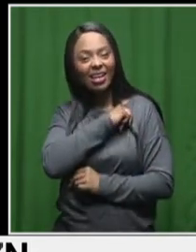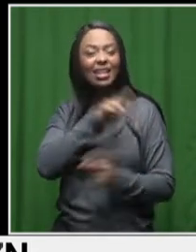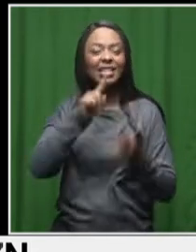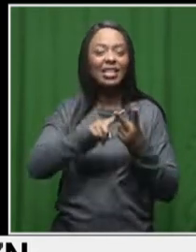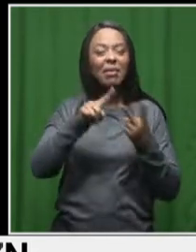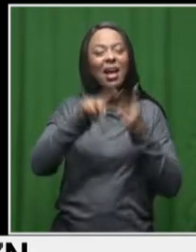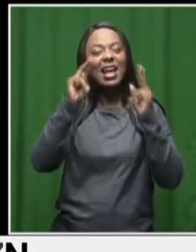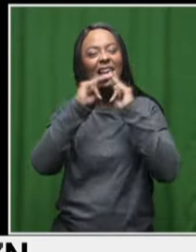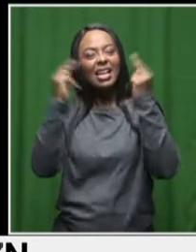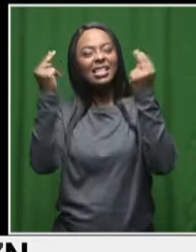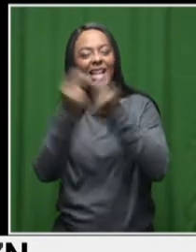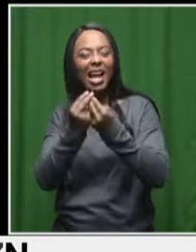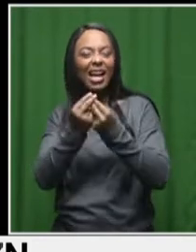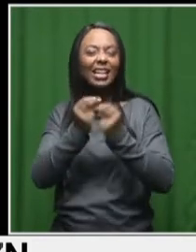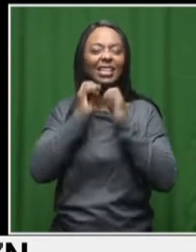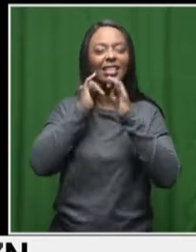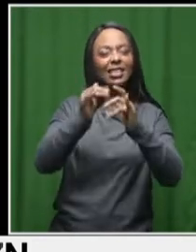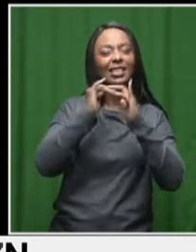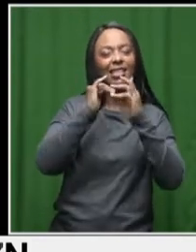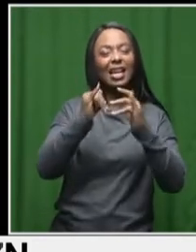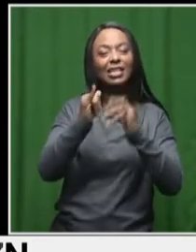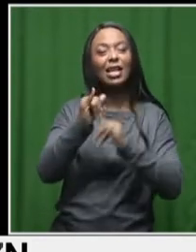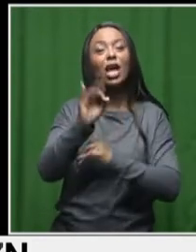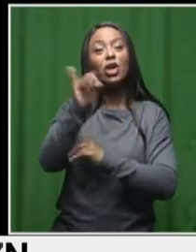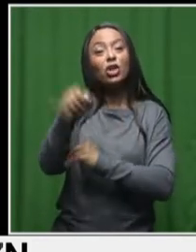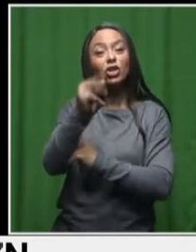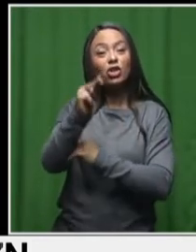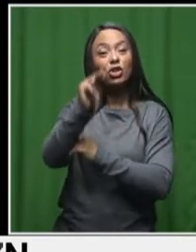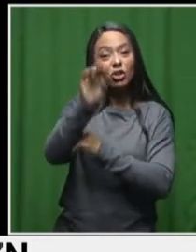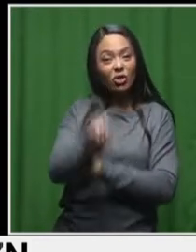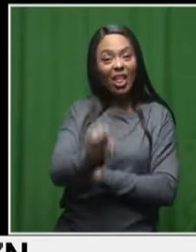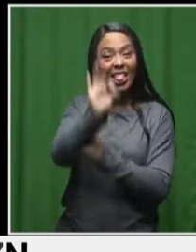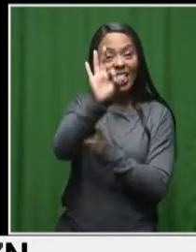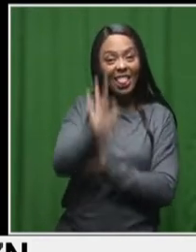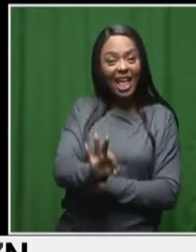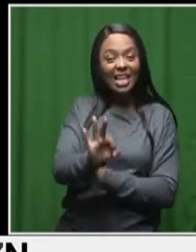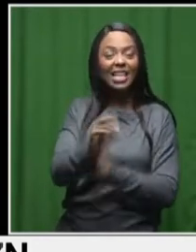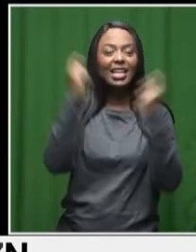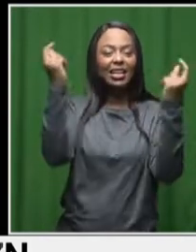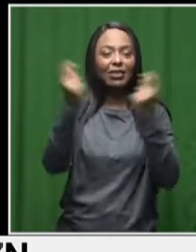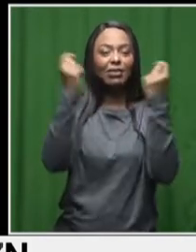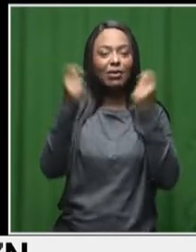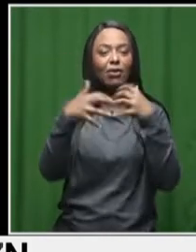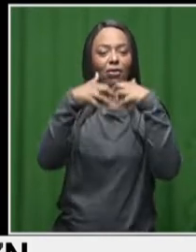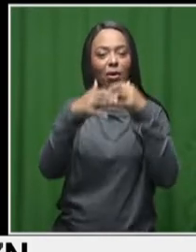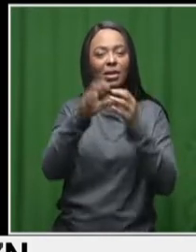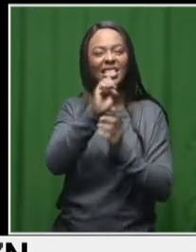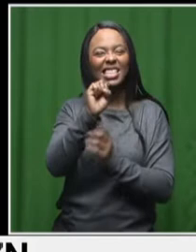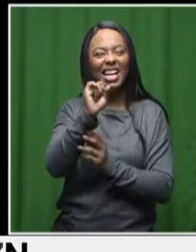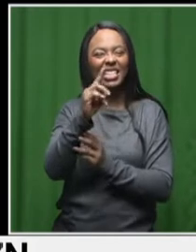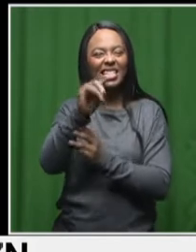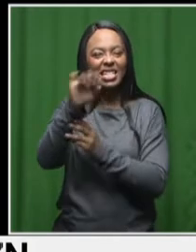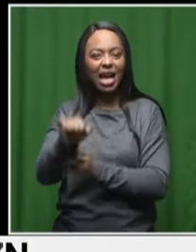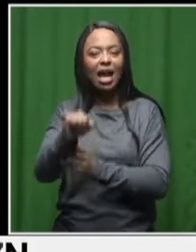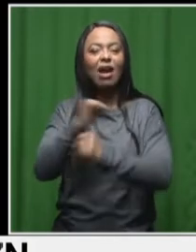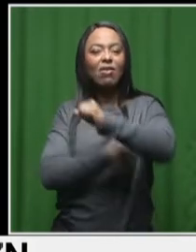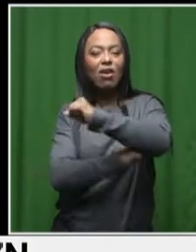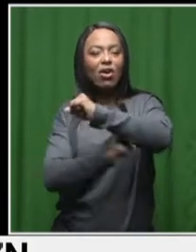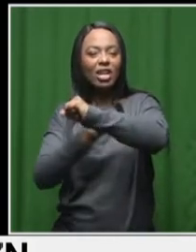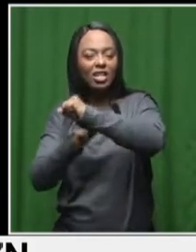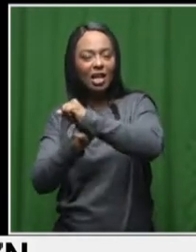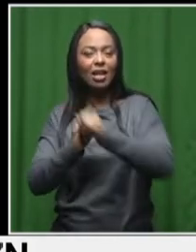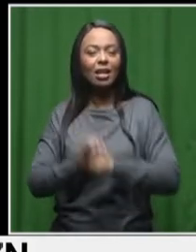International Jazz Festival, June 3rd. This event is sponsored by the Sadia Foundation. I can't wait to see